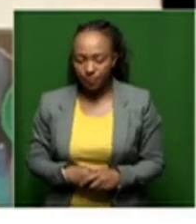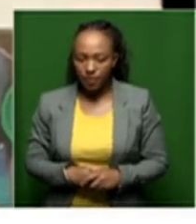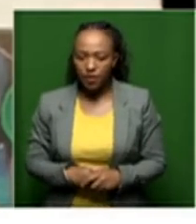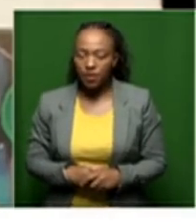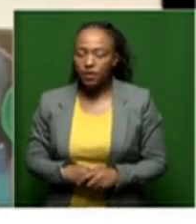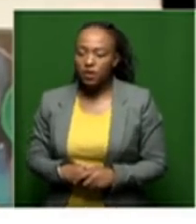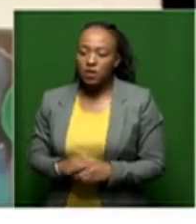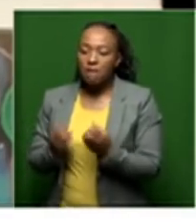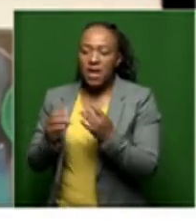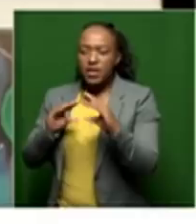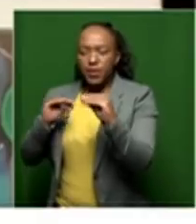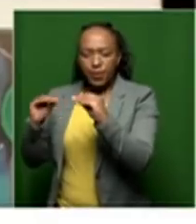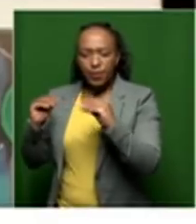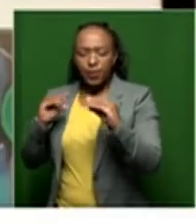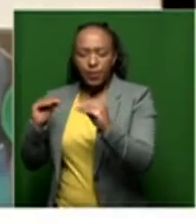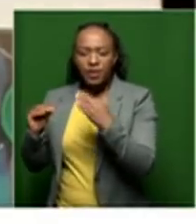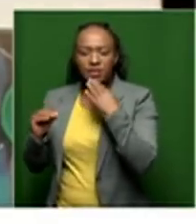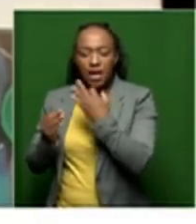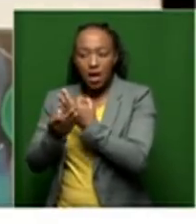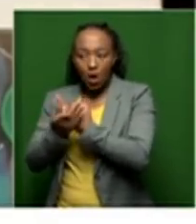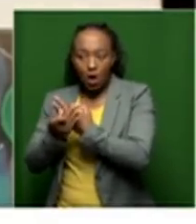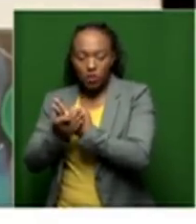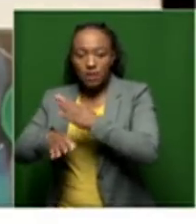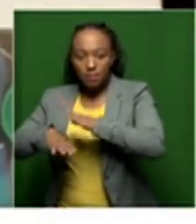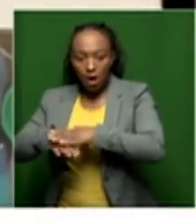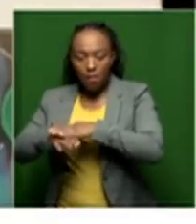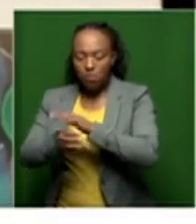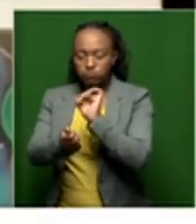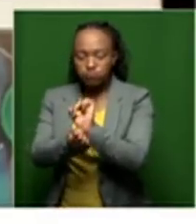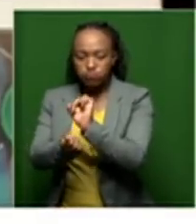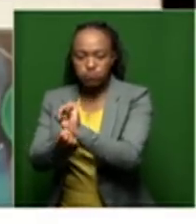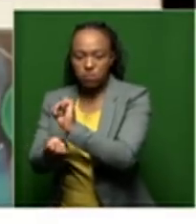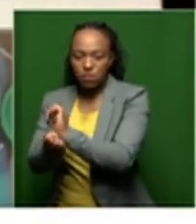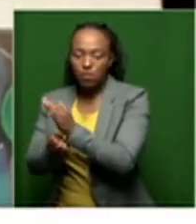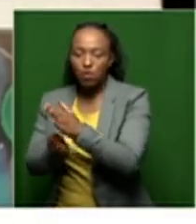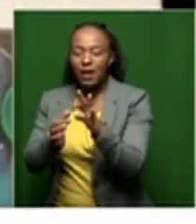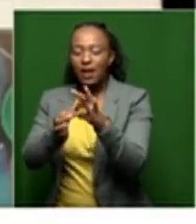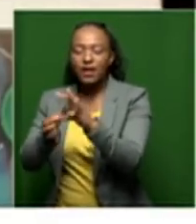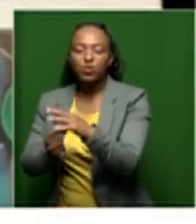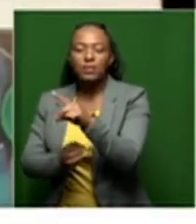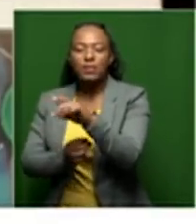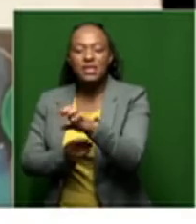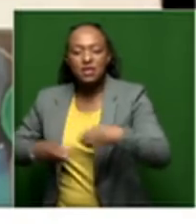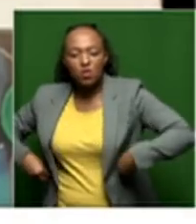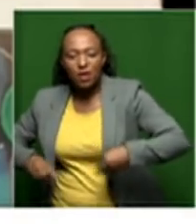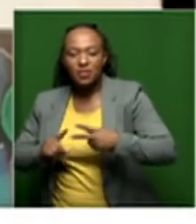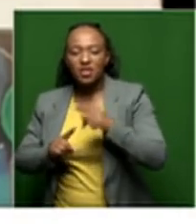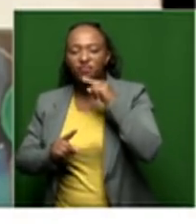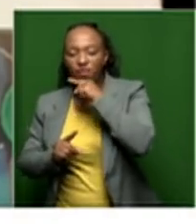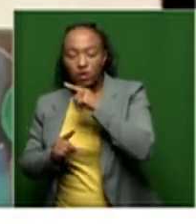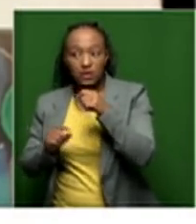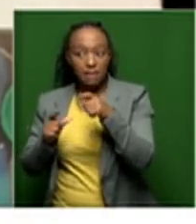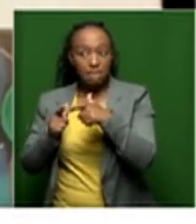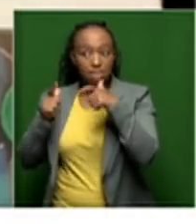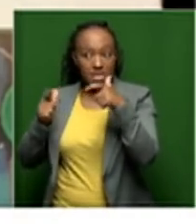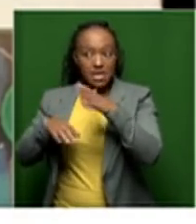at the moment doing the rounds. The Hawks are expected to make more arrests in connection with COVID-19 fraud and corruption cases. A big one, they say,